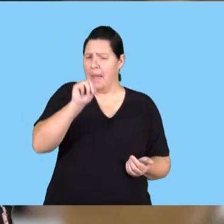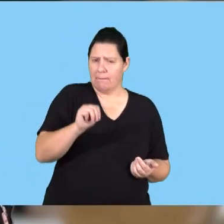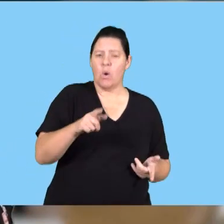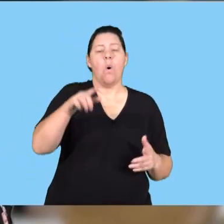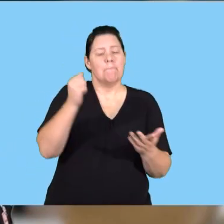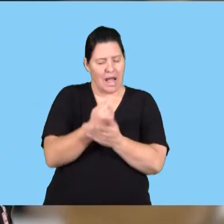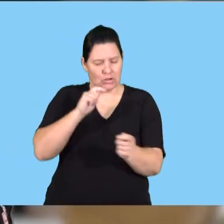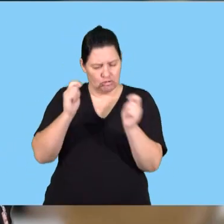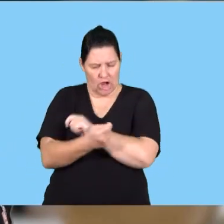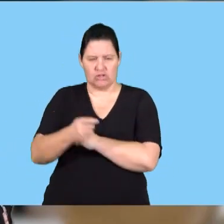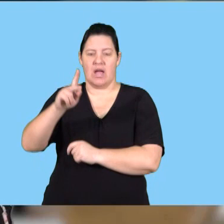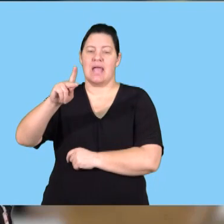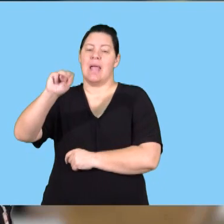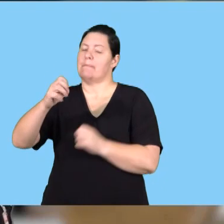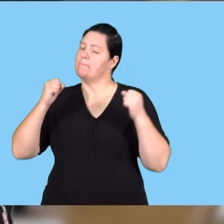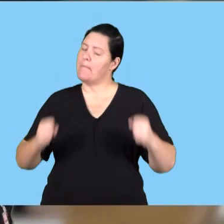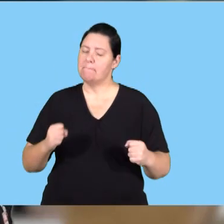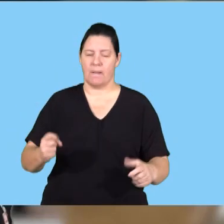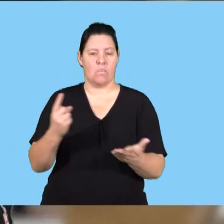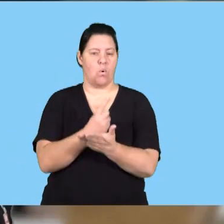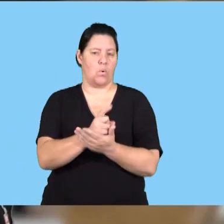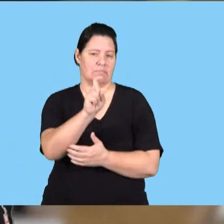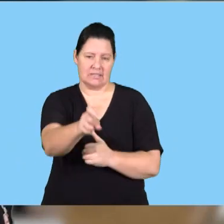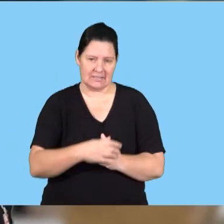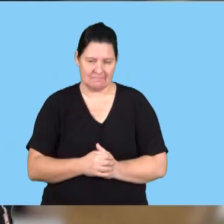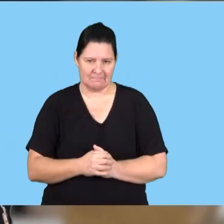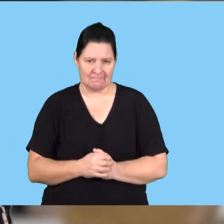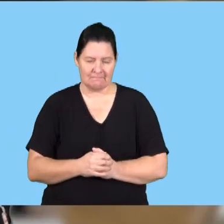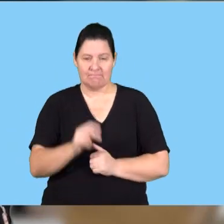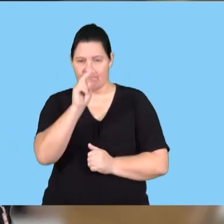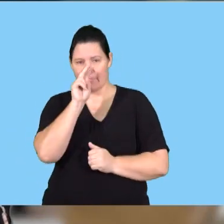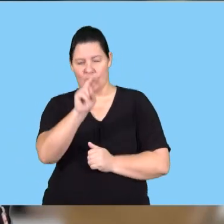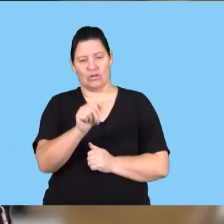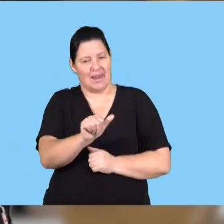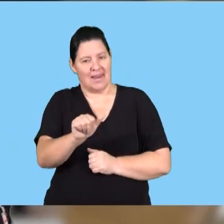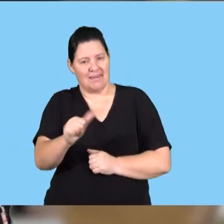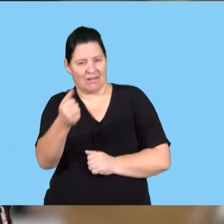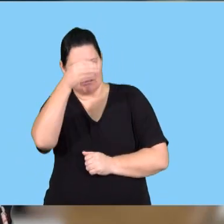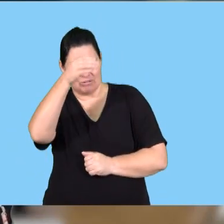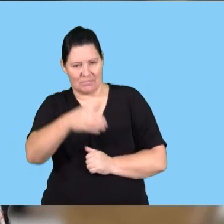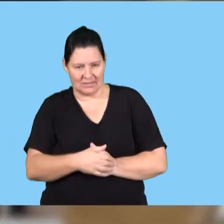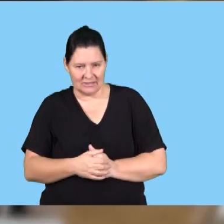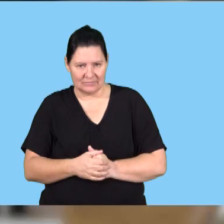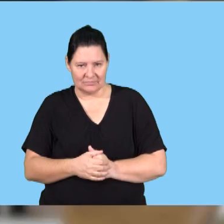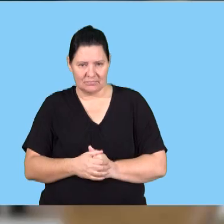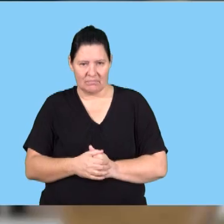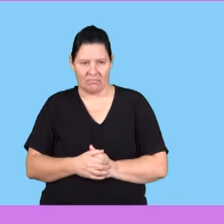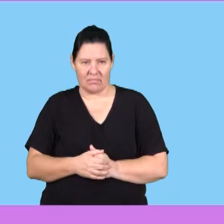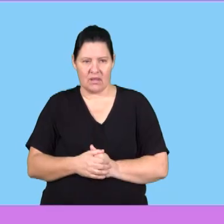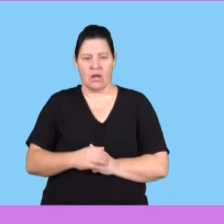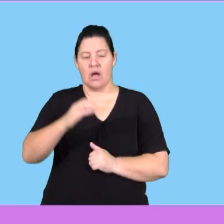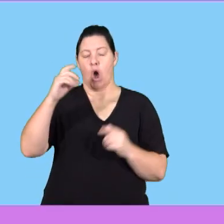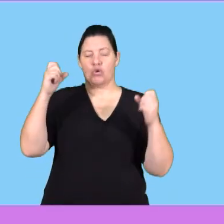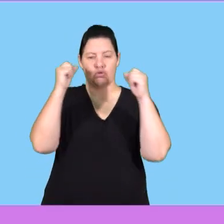make sure that the distance is always in kilometers. Let us have a look at the next concept, the